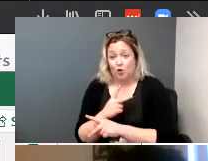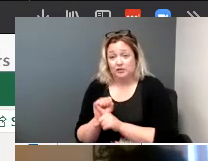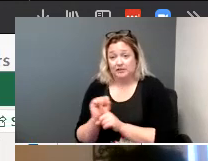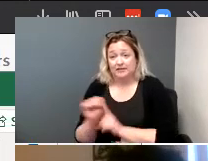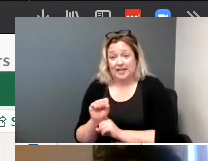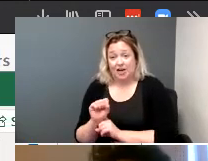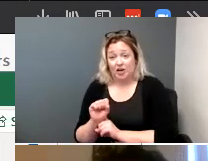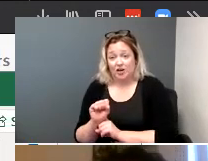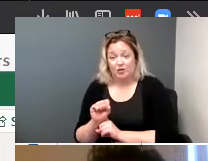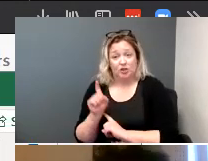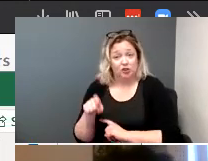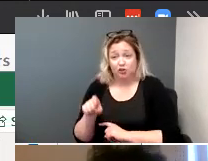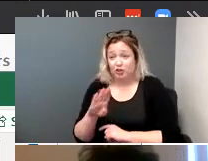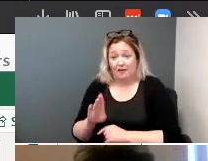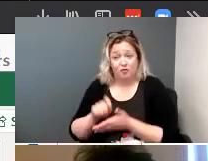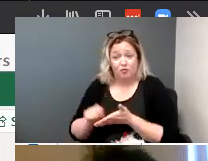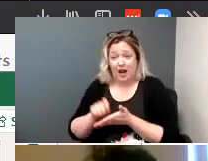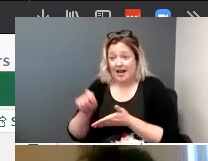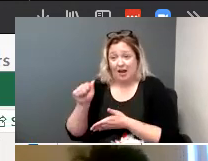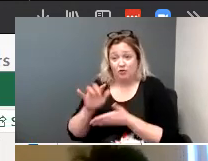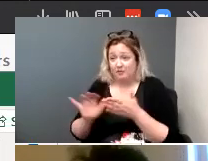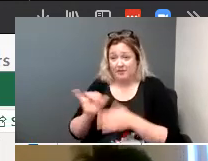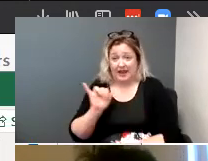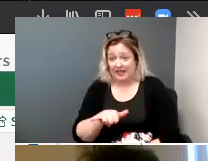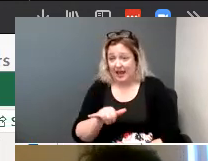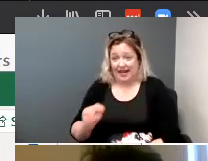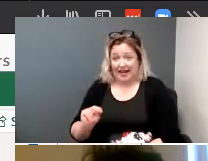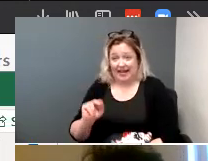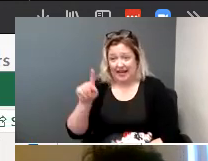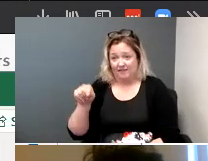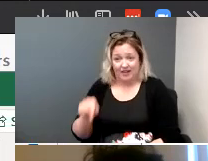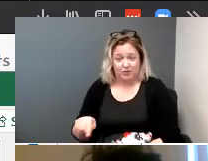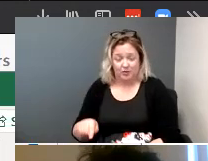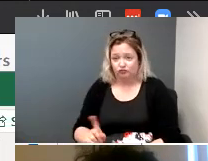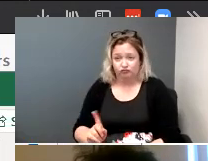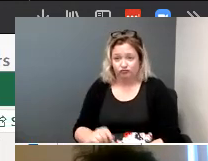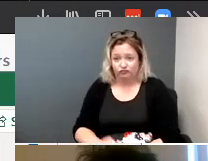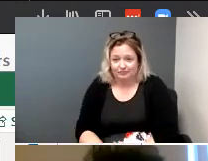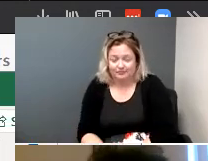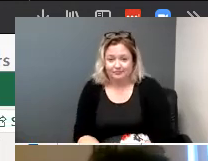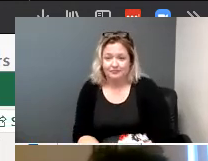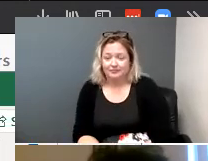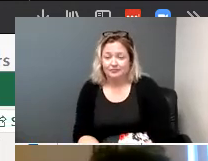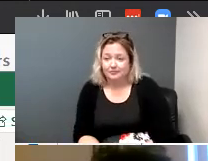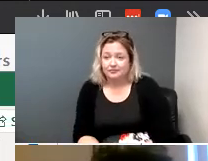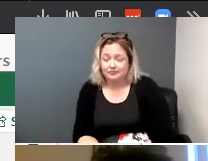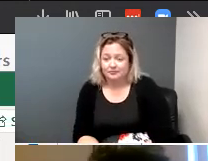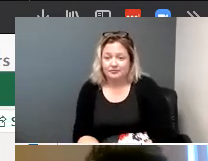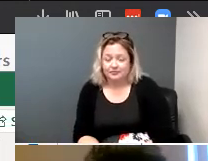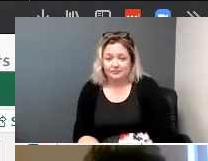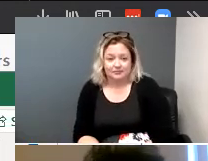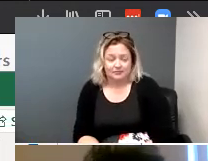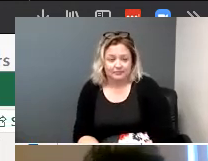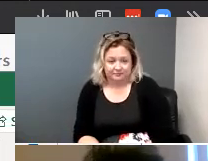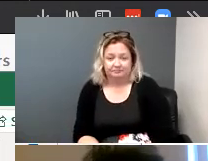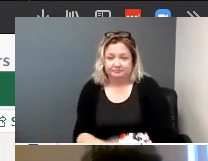not write algorithms like this, but in factorial algorithm. And there are algorithms that require this amount of time.